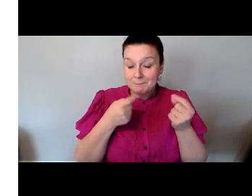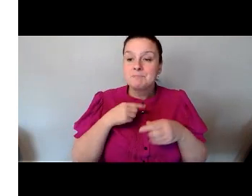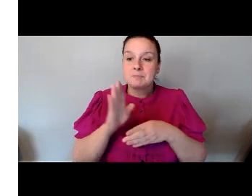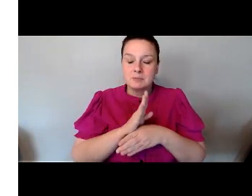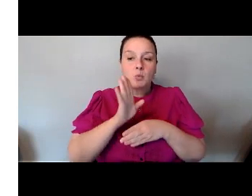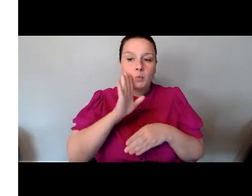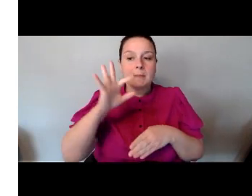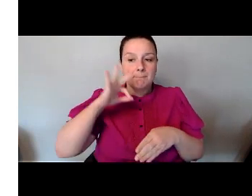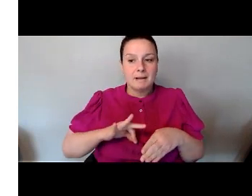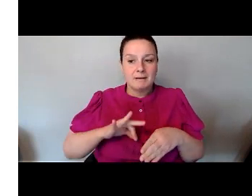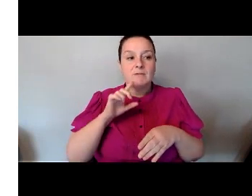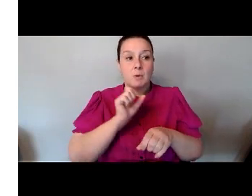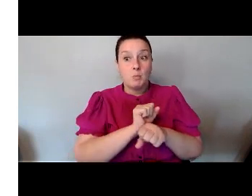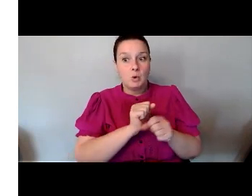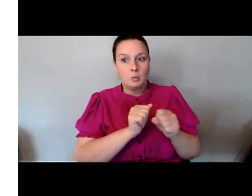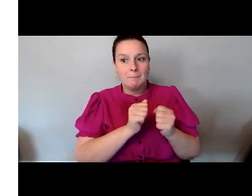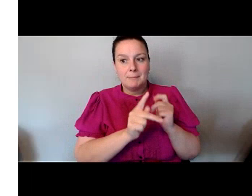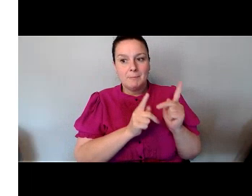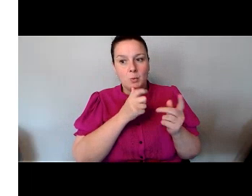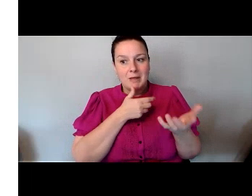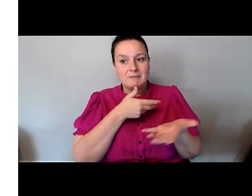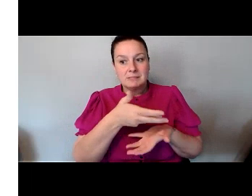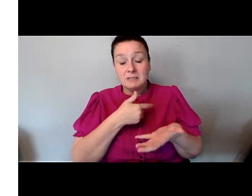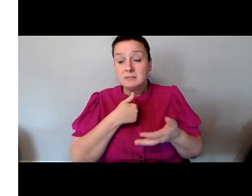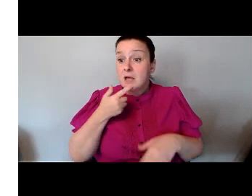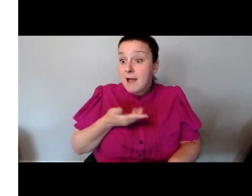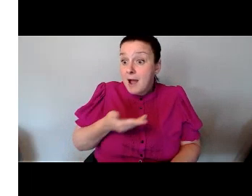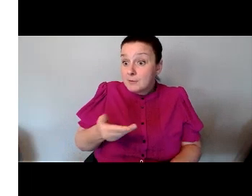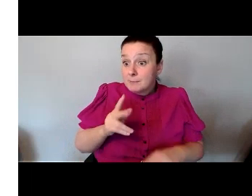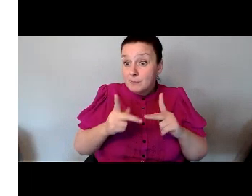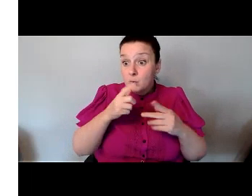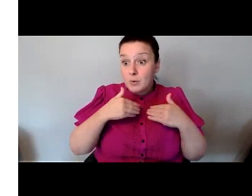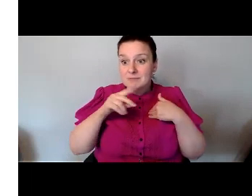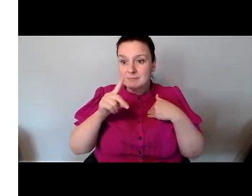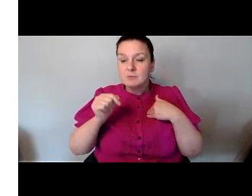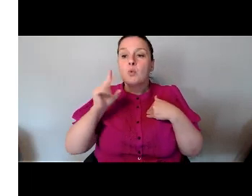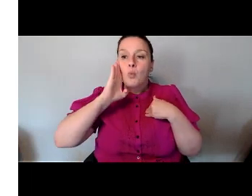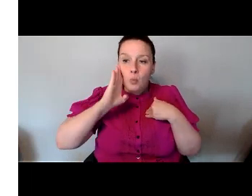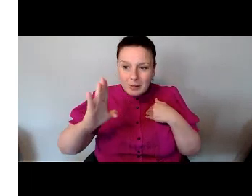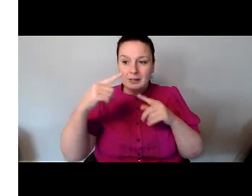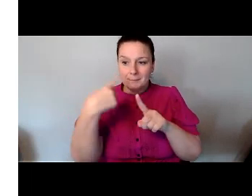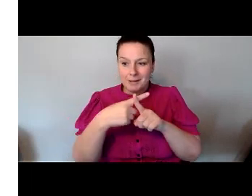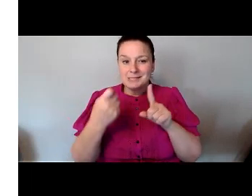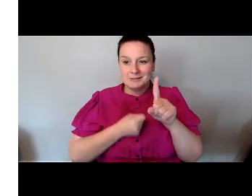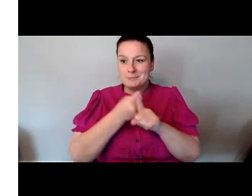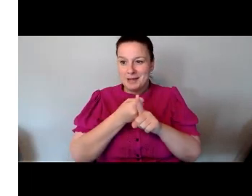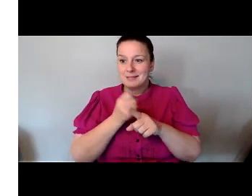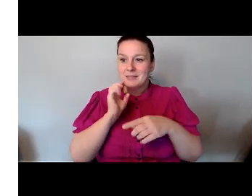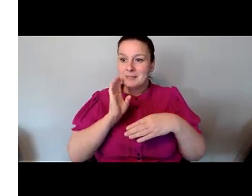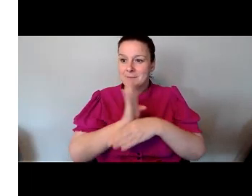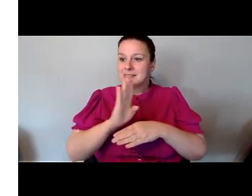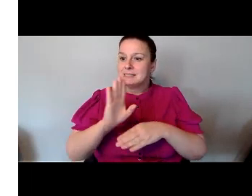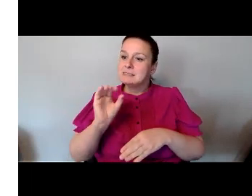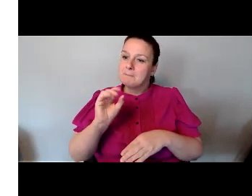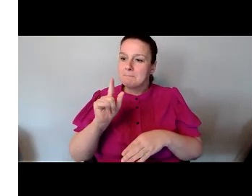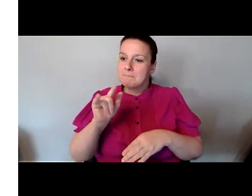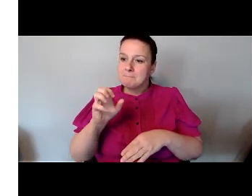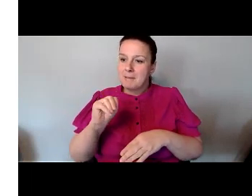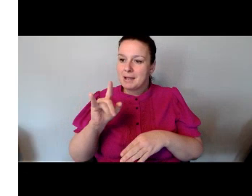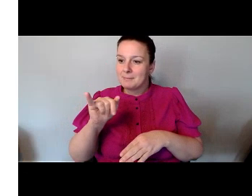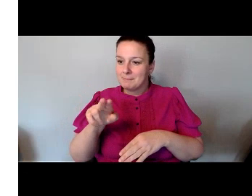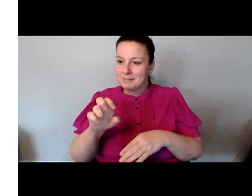working with people with disabilities, and hiring people with disabilities will positively impact a business bottom line. When you're recruiting and